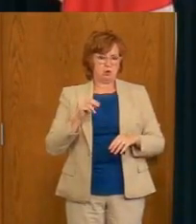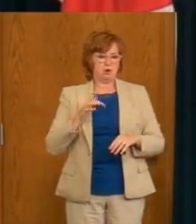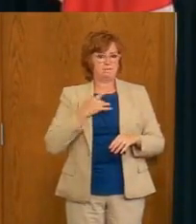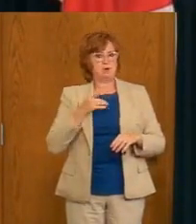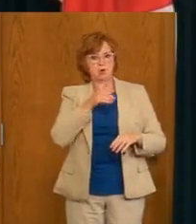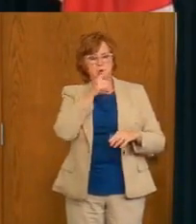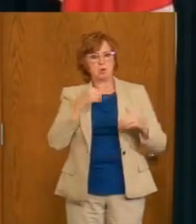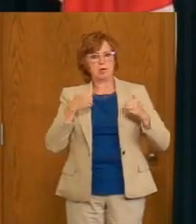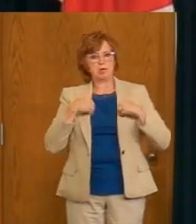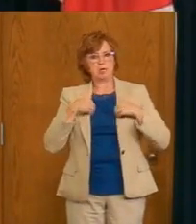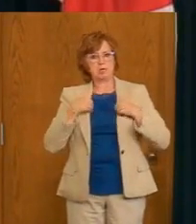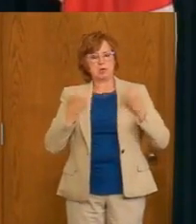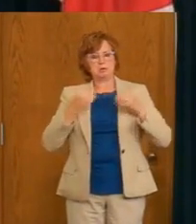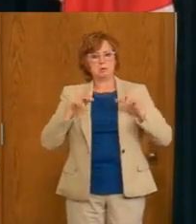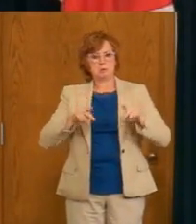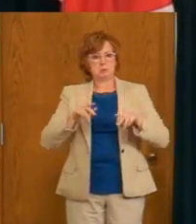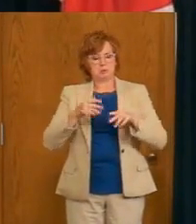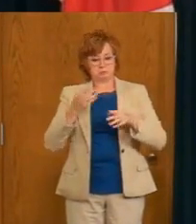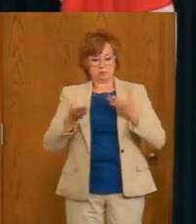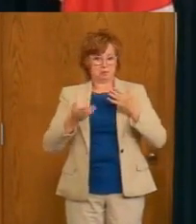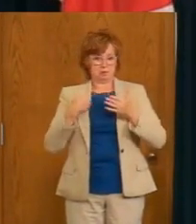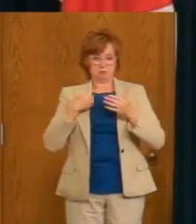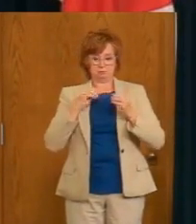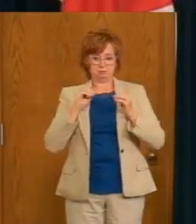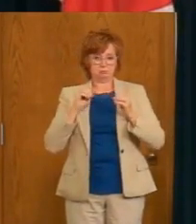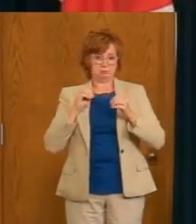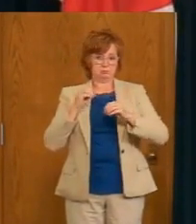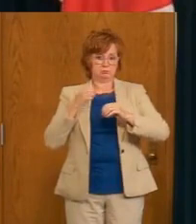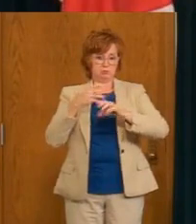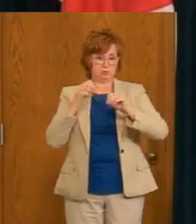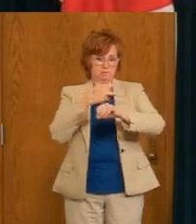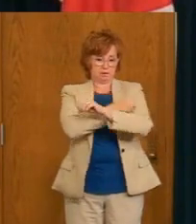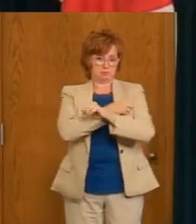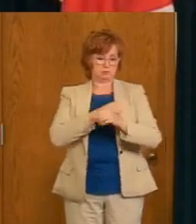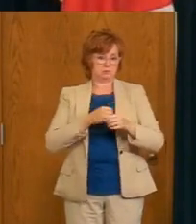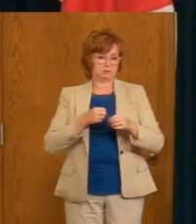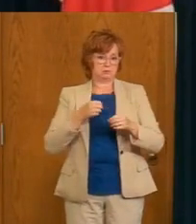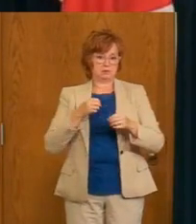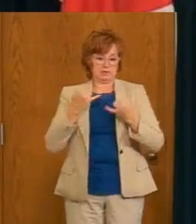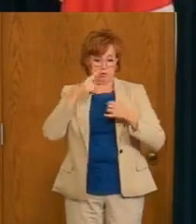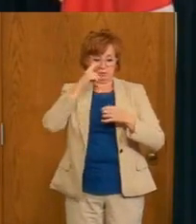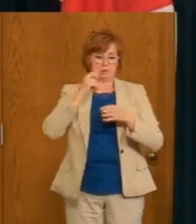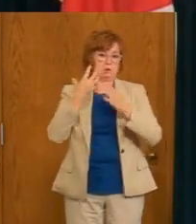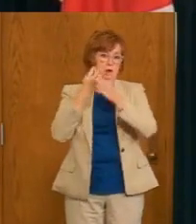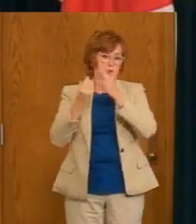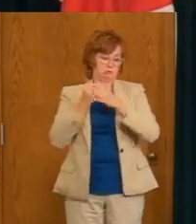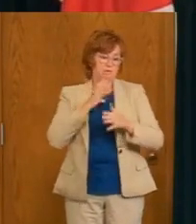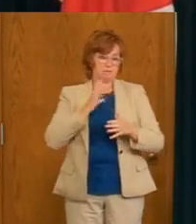is great. It's never too late to get vaccinated. So unfortunately, those clusters will continue and they'll be